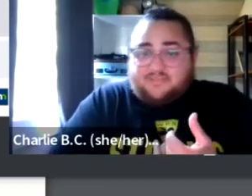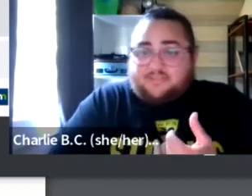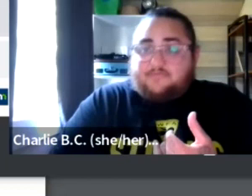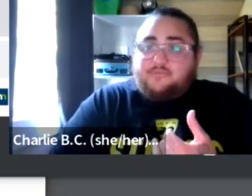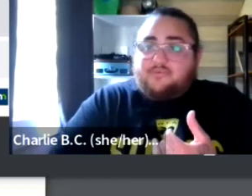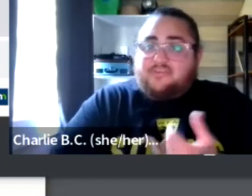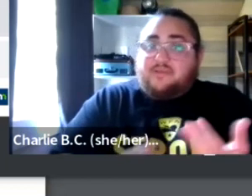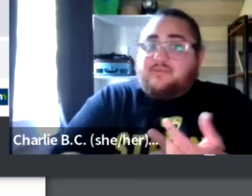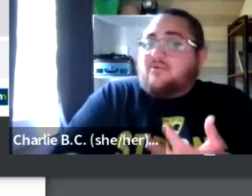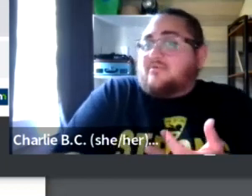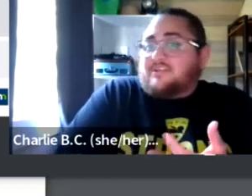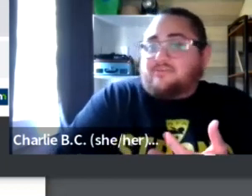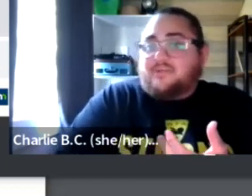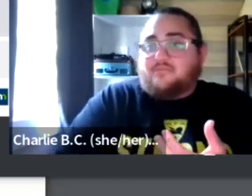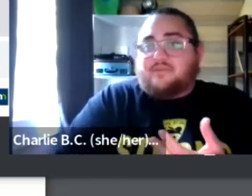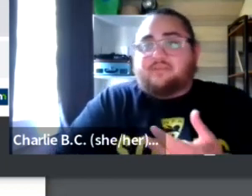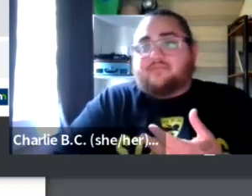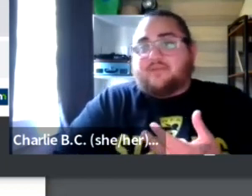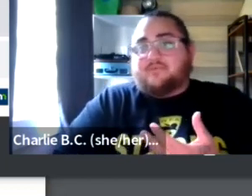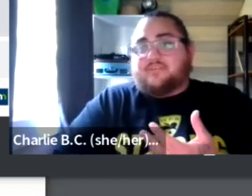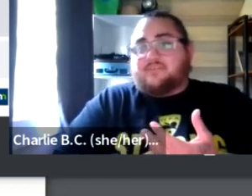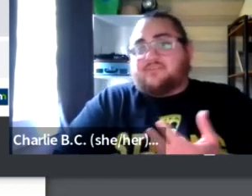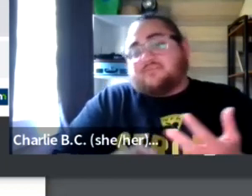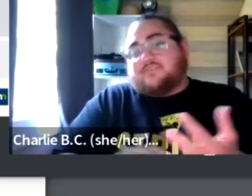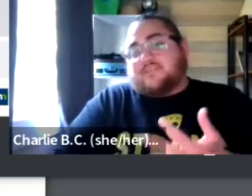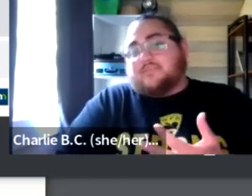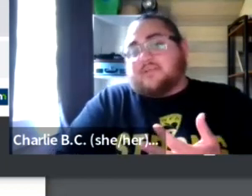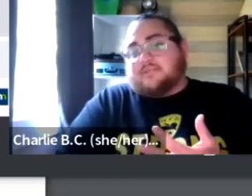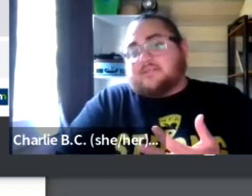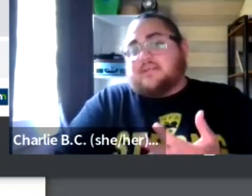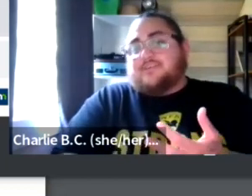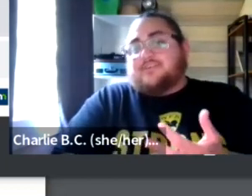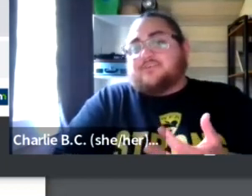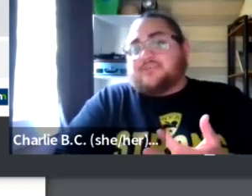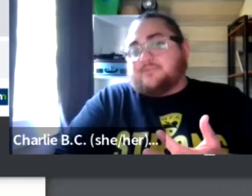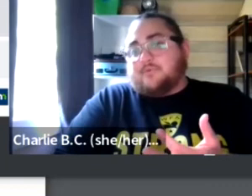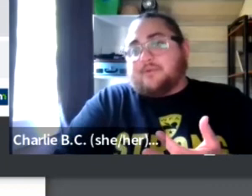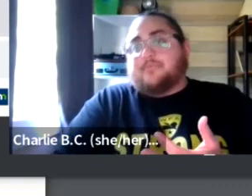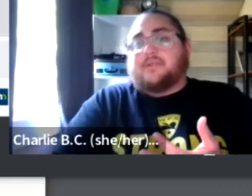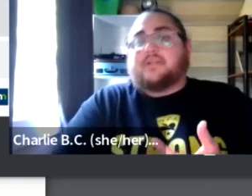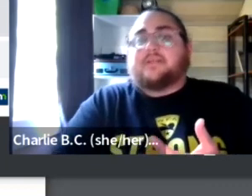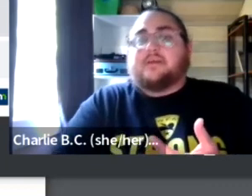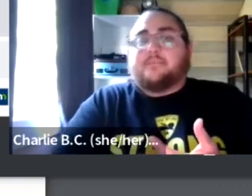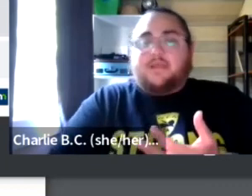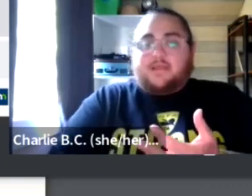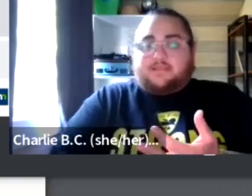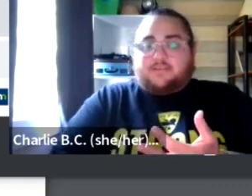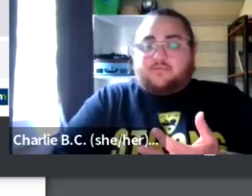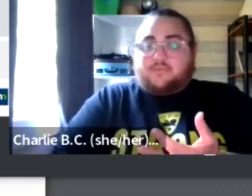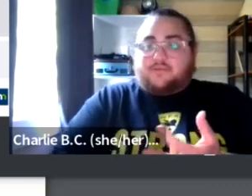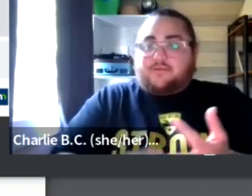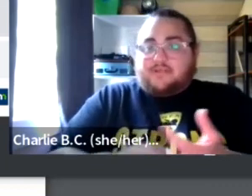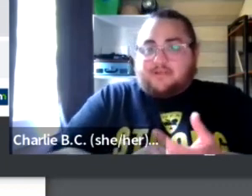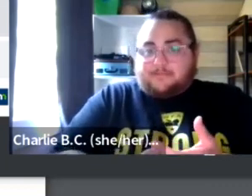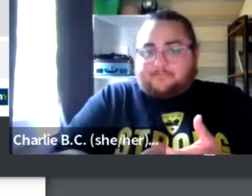doing those things for the person. Maybe you're already doing homemaking for that person, but you could be stabilizing your situation more by bringing in income as